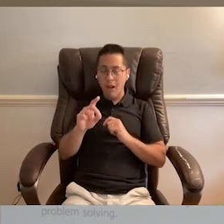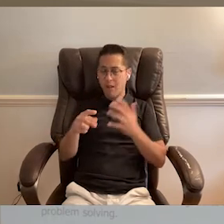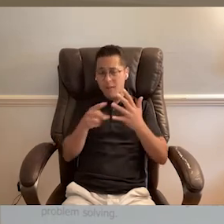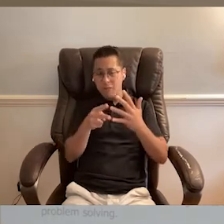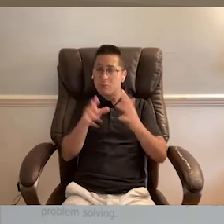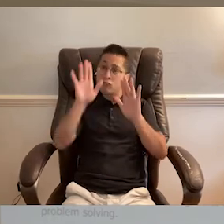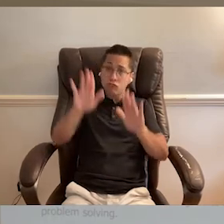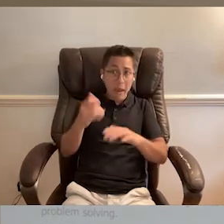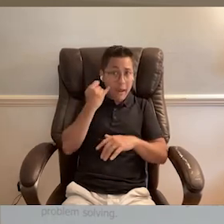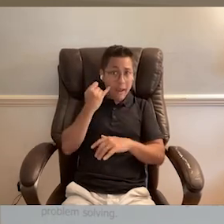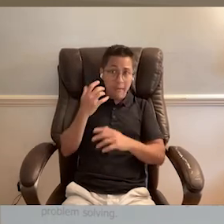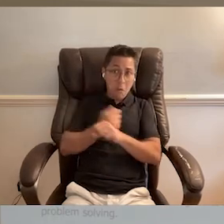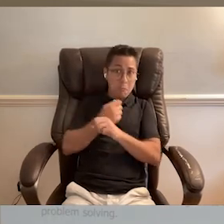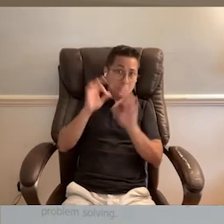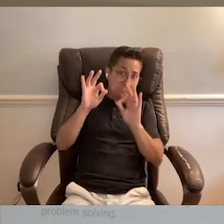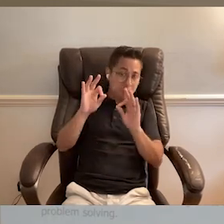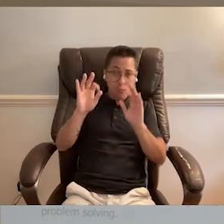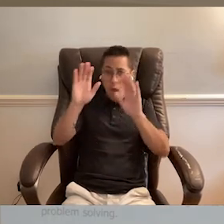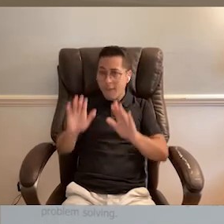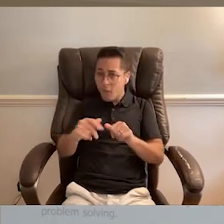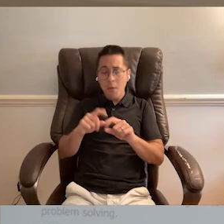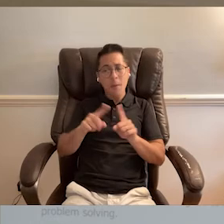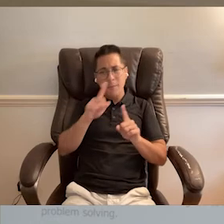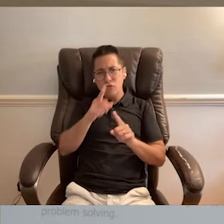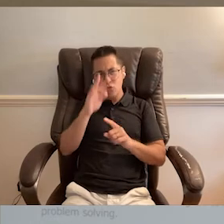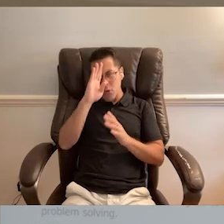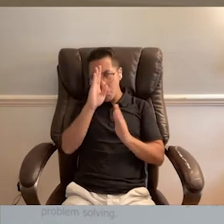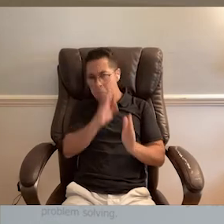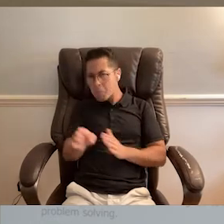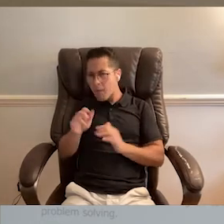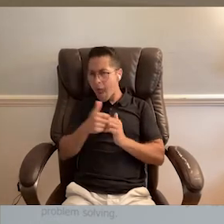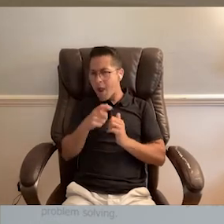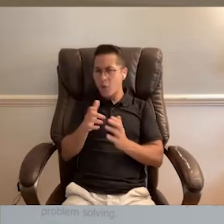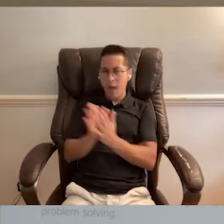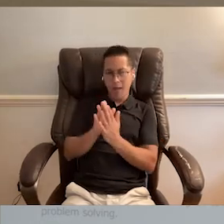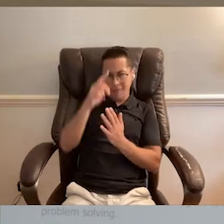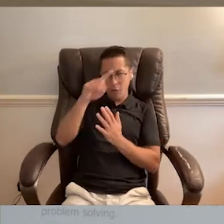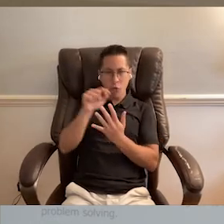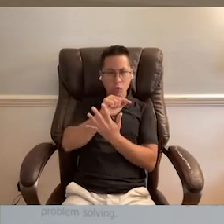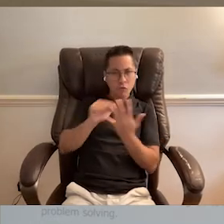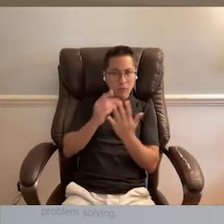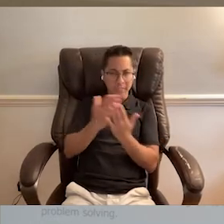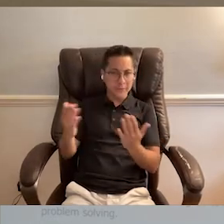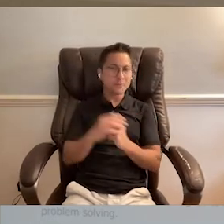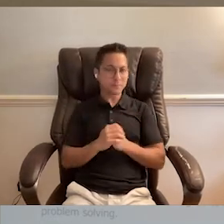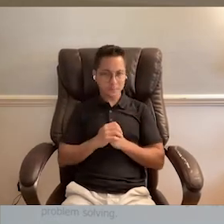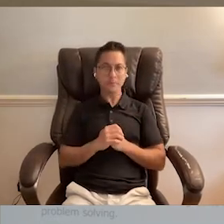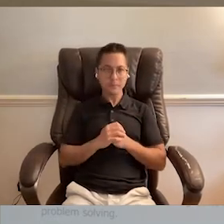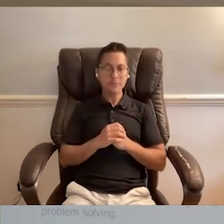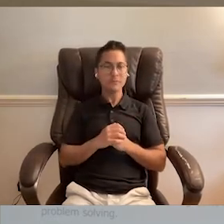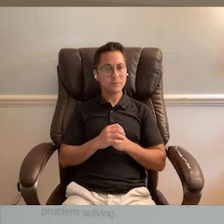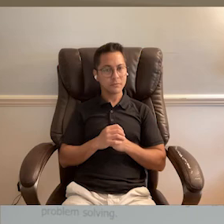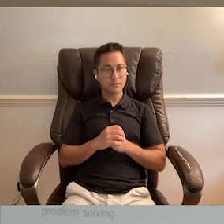wonderful. But make sure you're strategic in how you're asking for things, okay? So